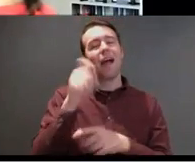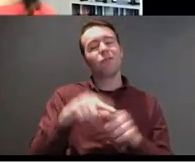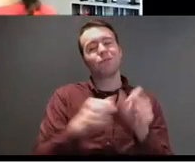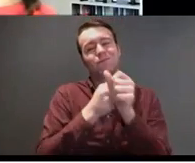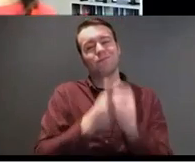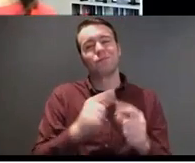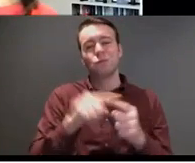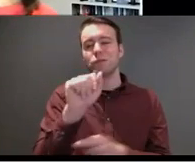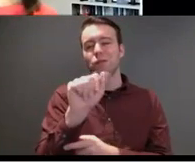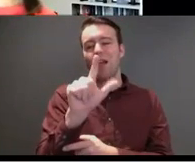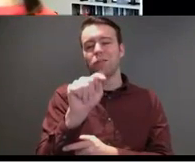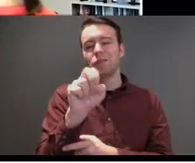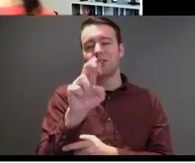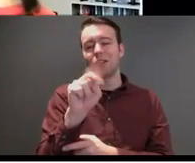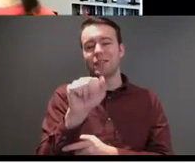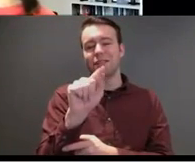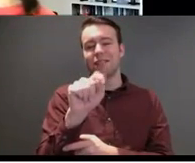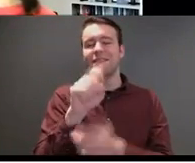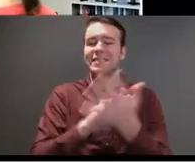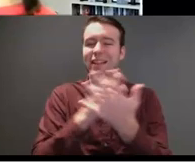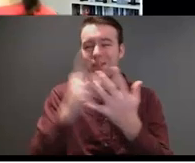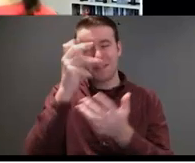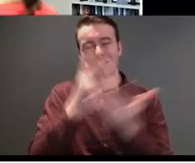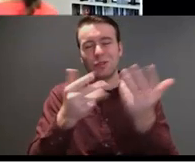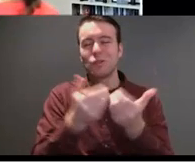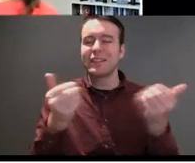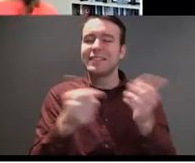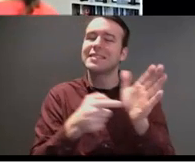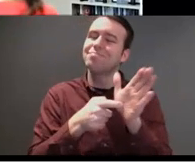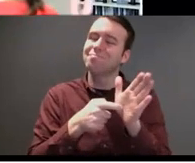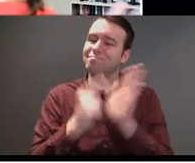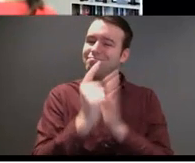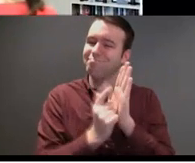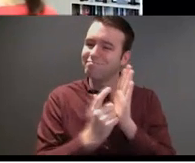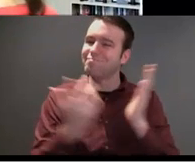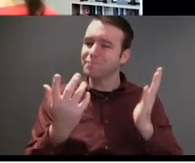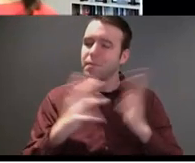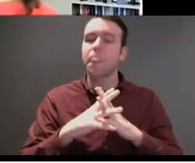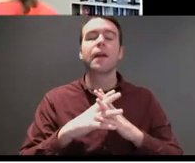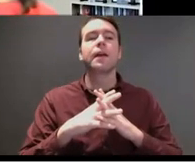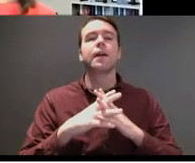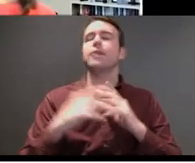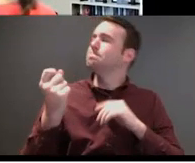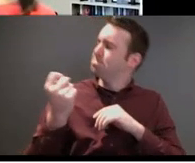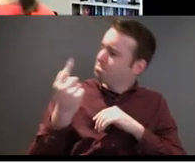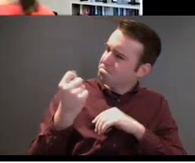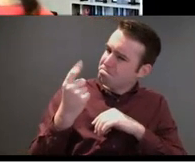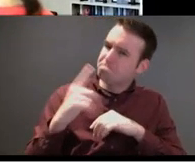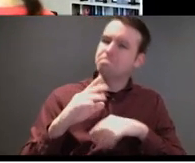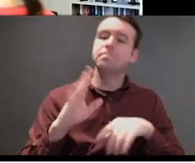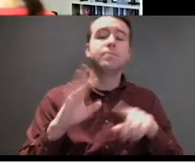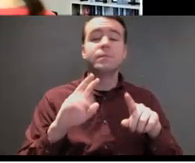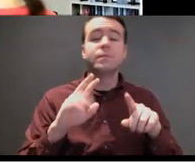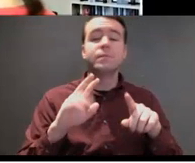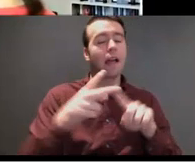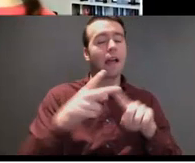to that alternating schedule because of the social distancing guidelines. So yeah, the second, not